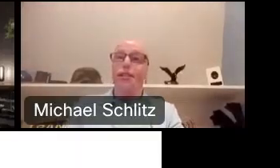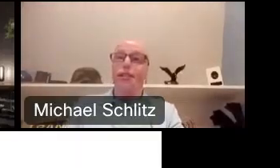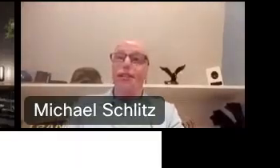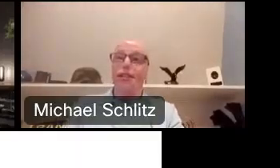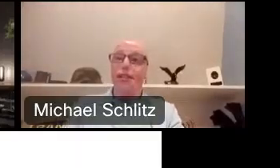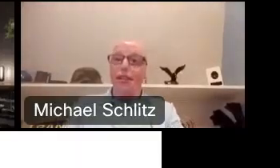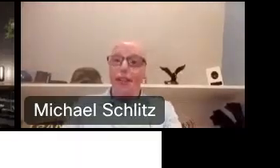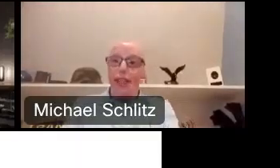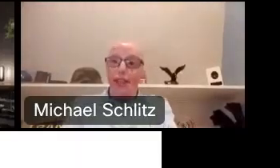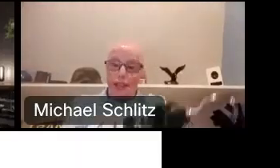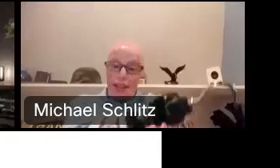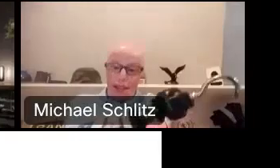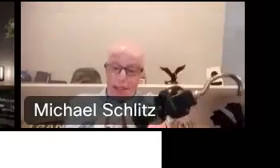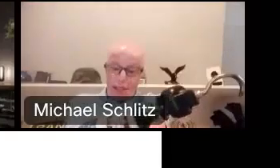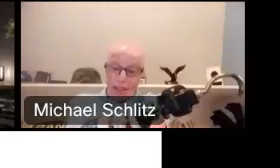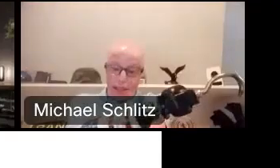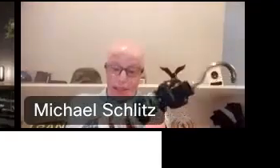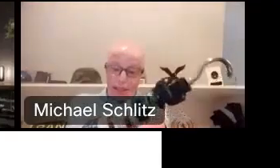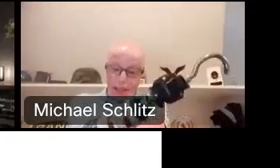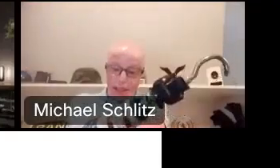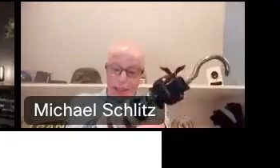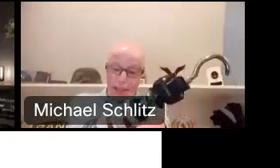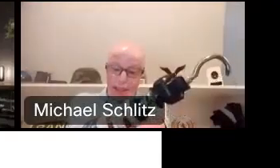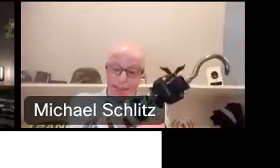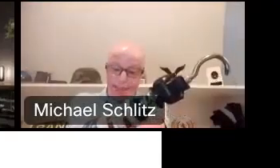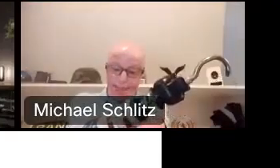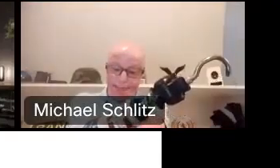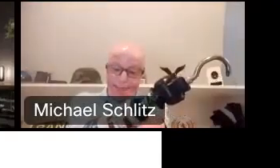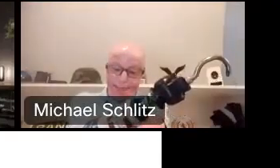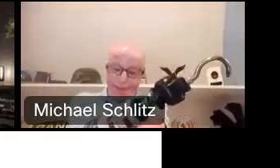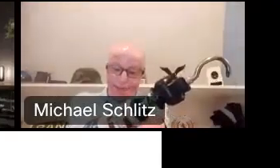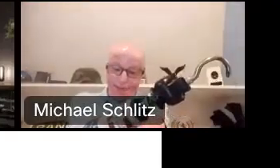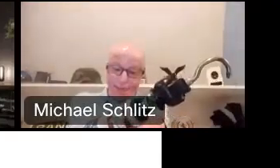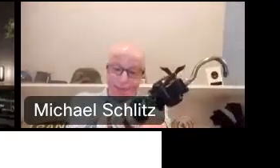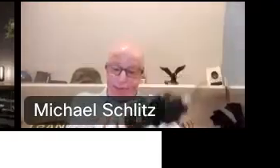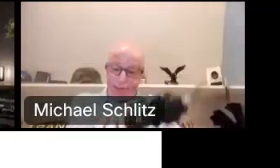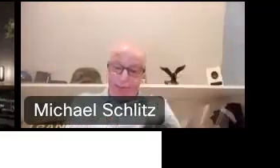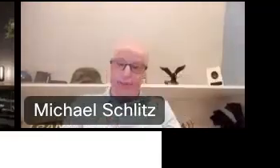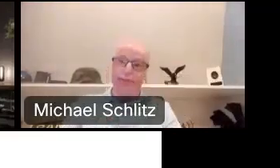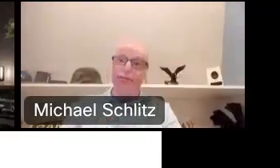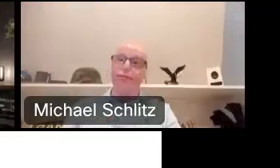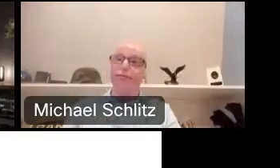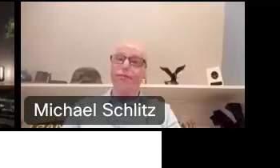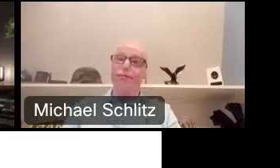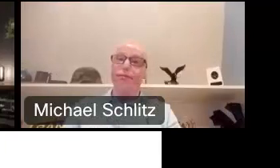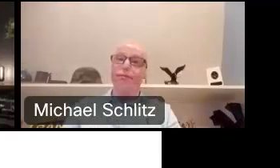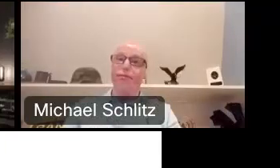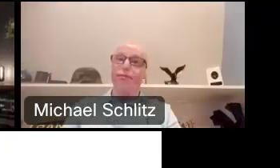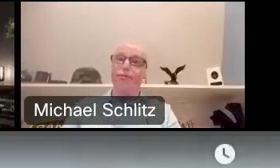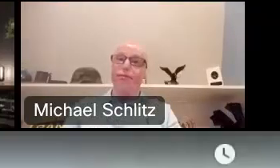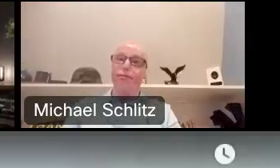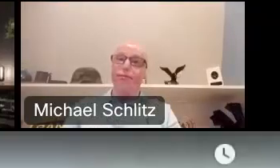So today we're going to start with a video to just share the theme of NDEAM this year and a little bit more about it.